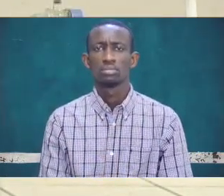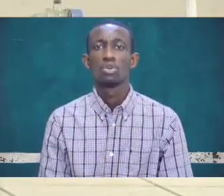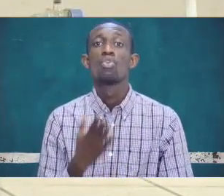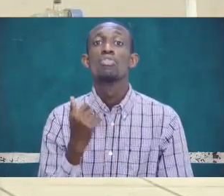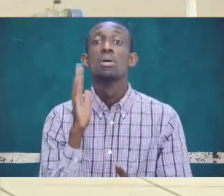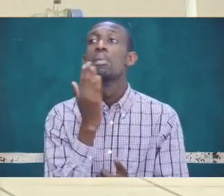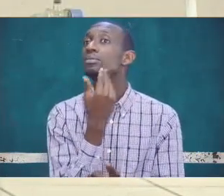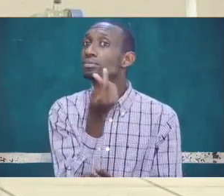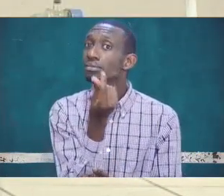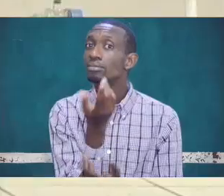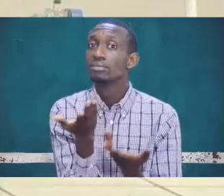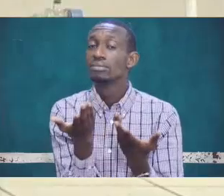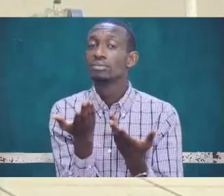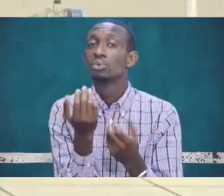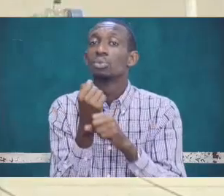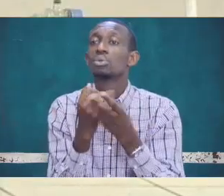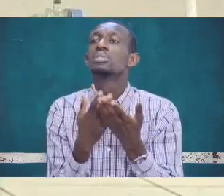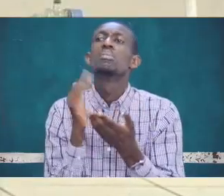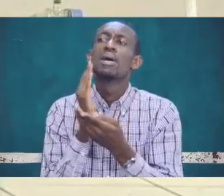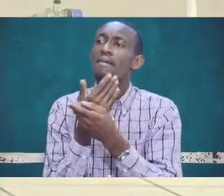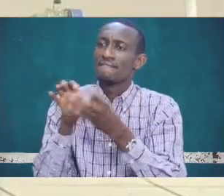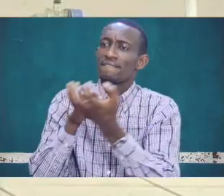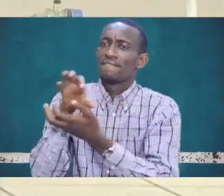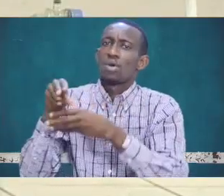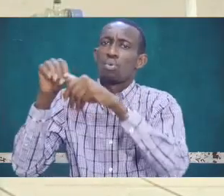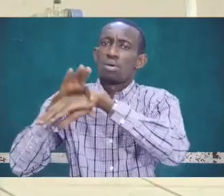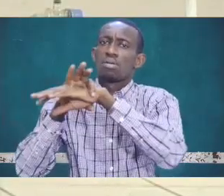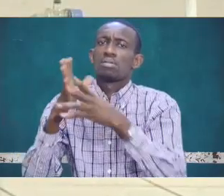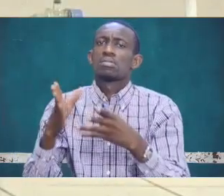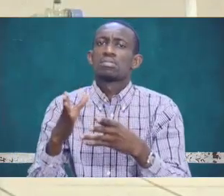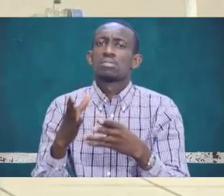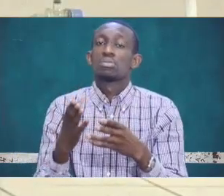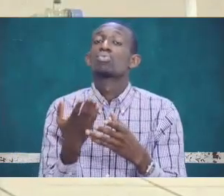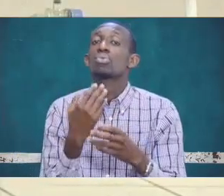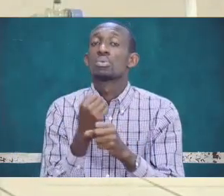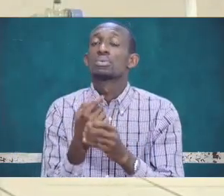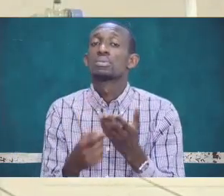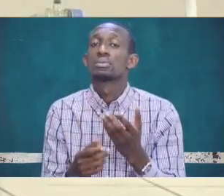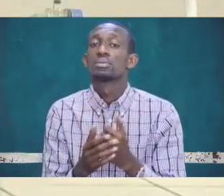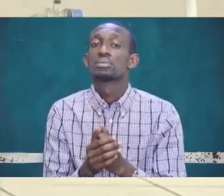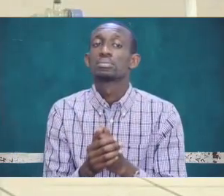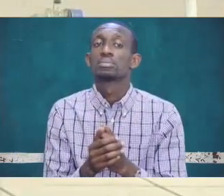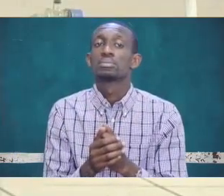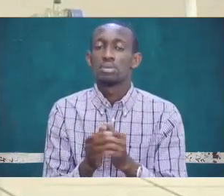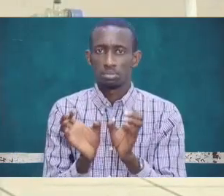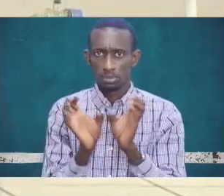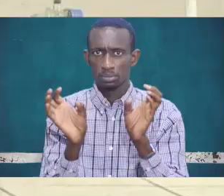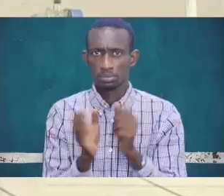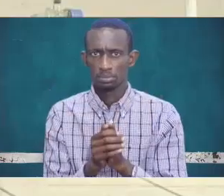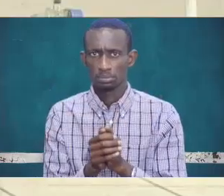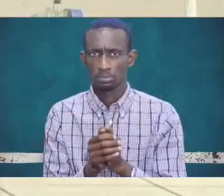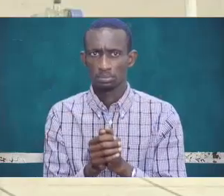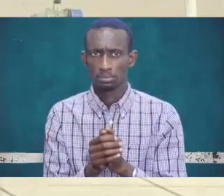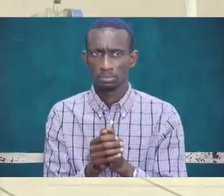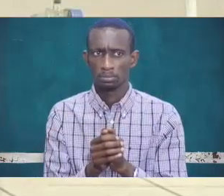to use. What do? You have to improvise. And how do you improvise? In the